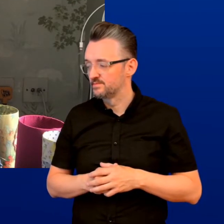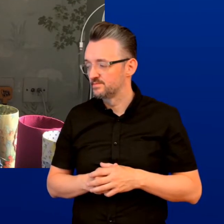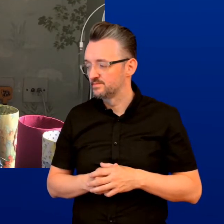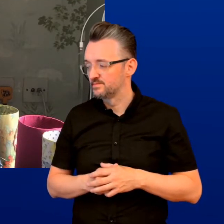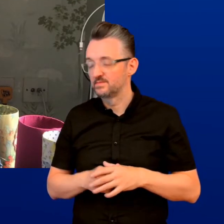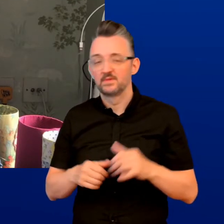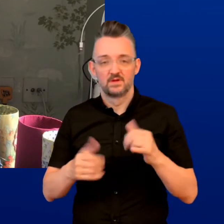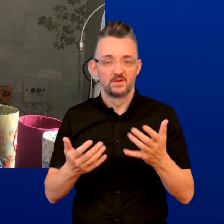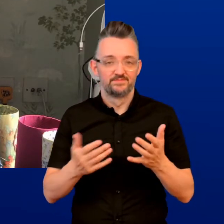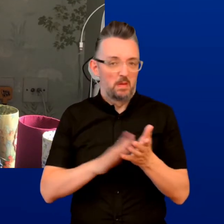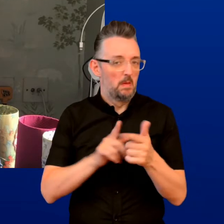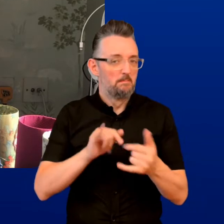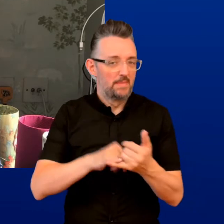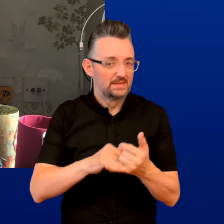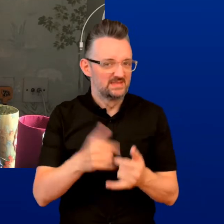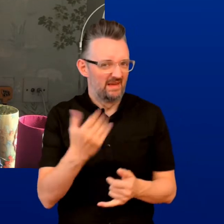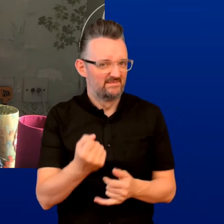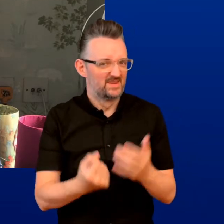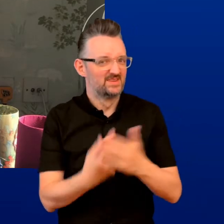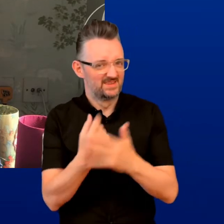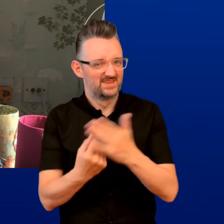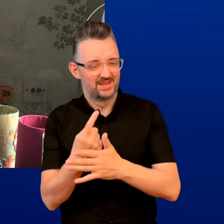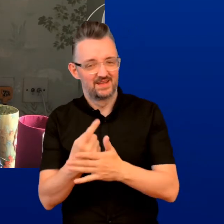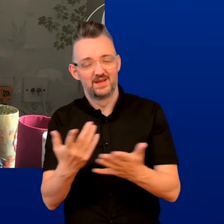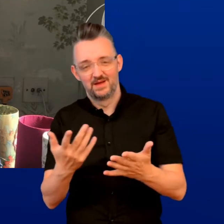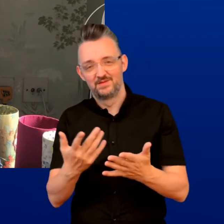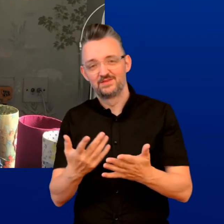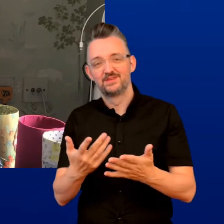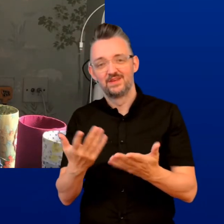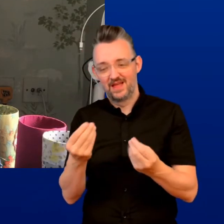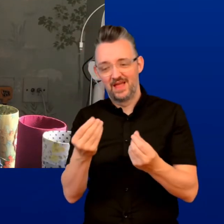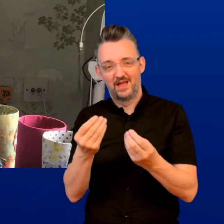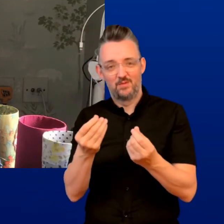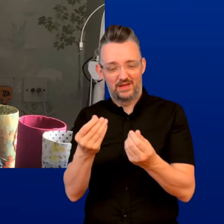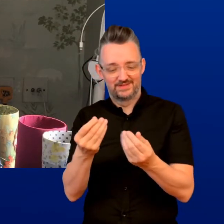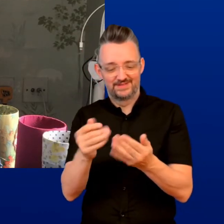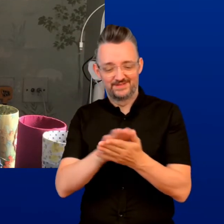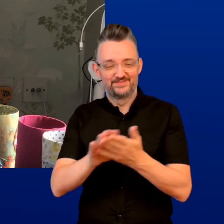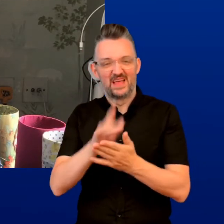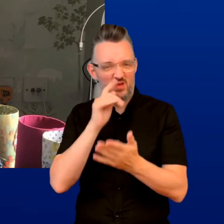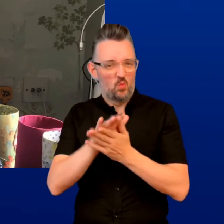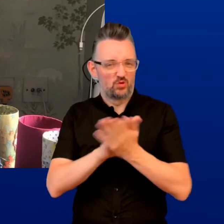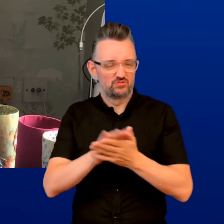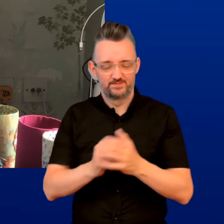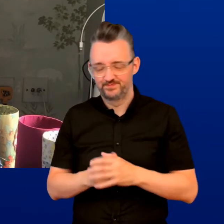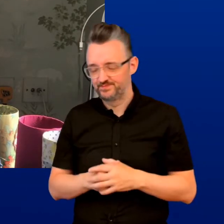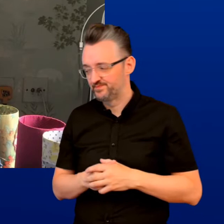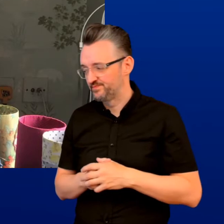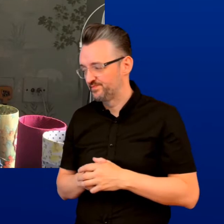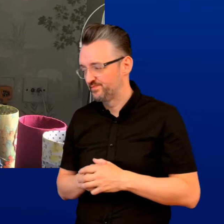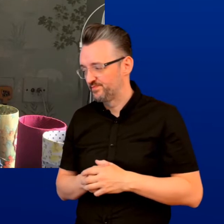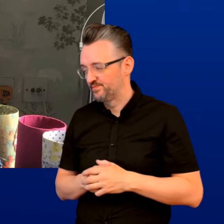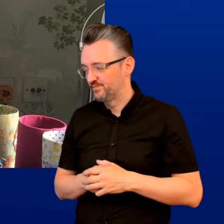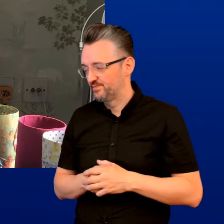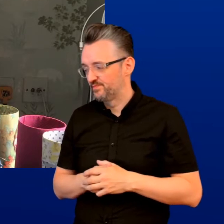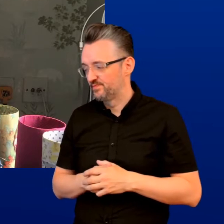Sometimes it's a bit messy, but then you would have something for your hands if you did it.